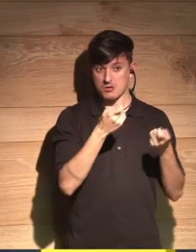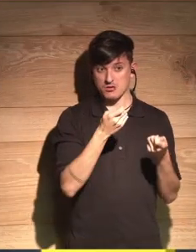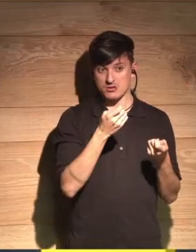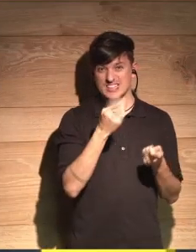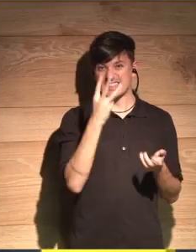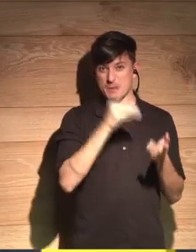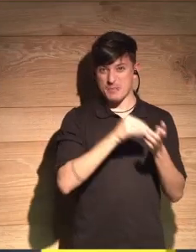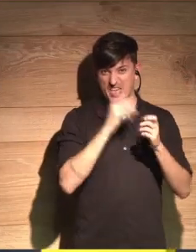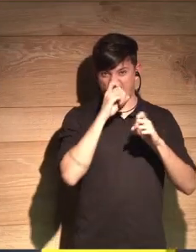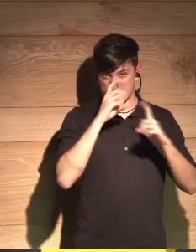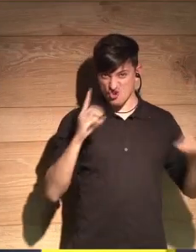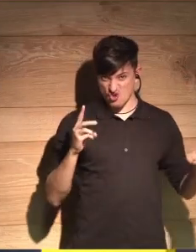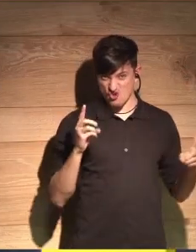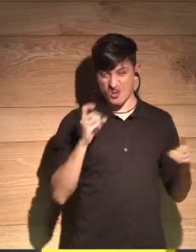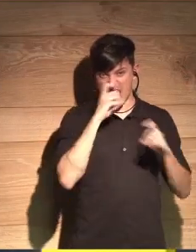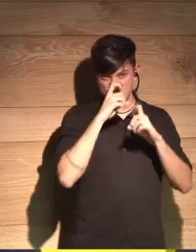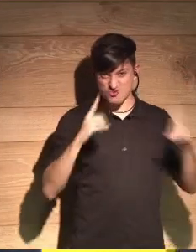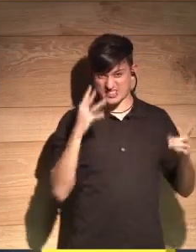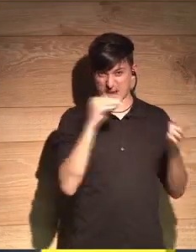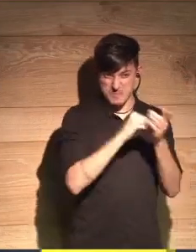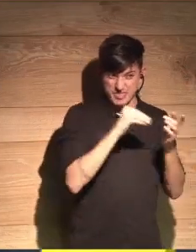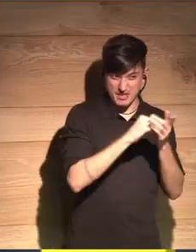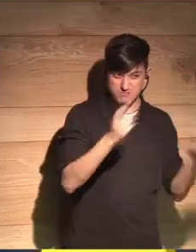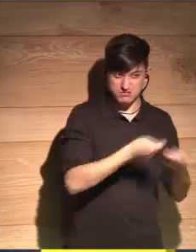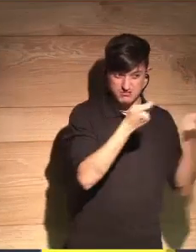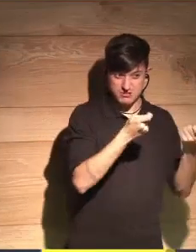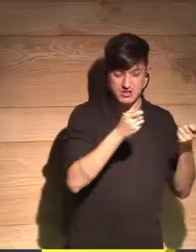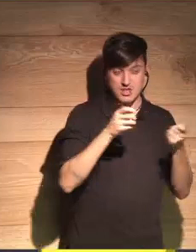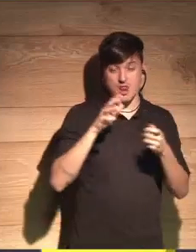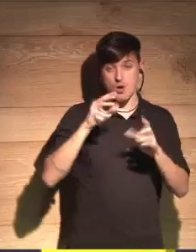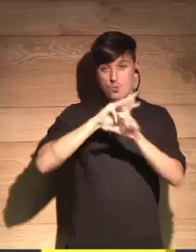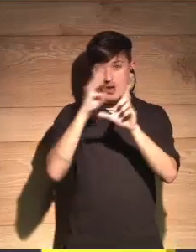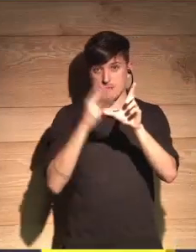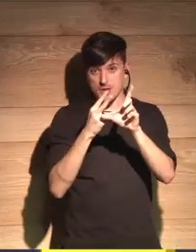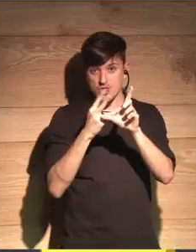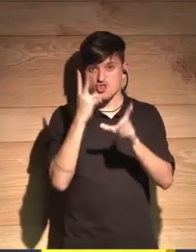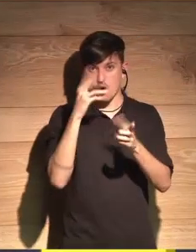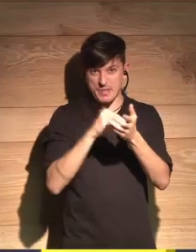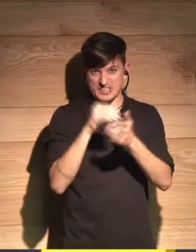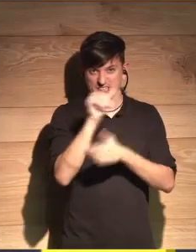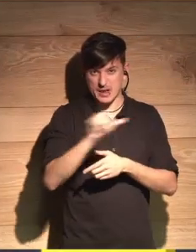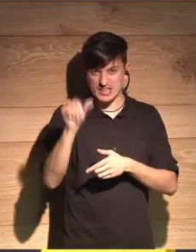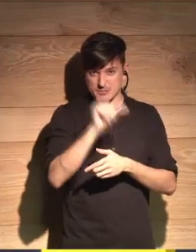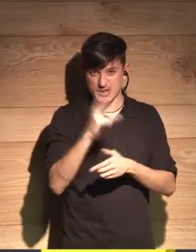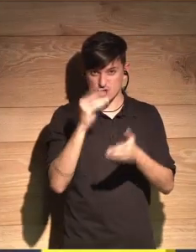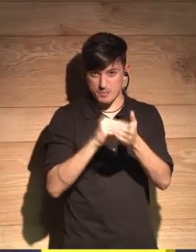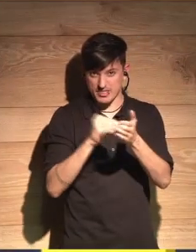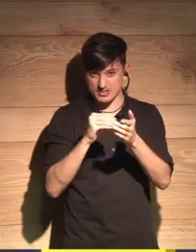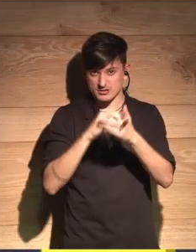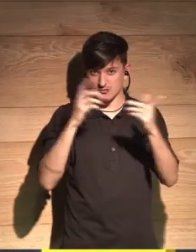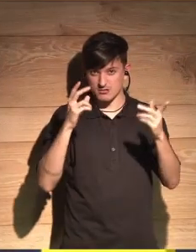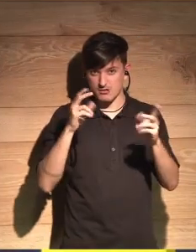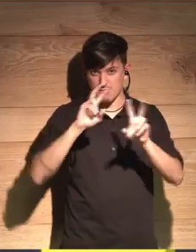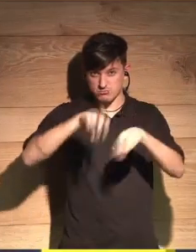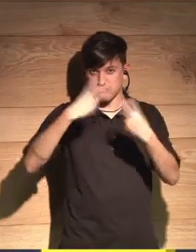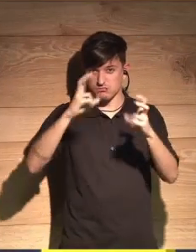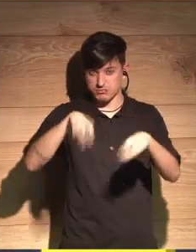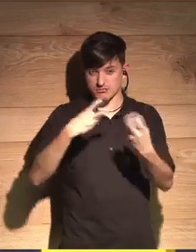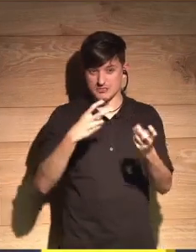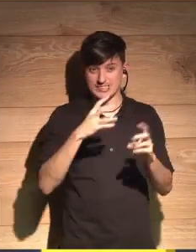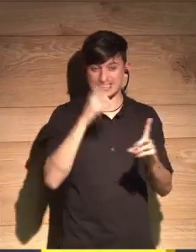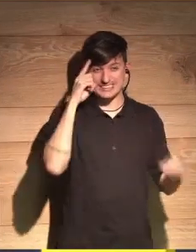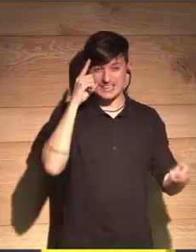paper format. We publish on paper 3 times a year, but we do it online 2 times a week. And Telos aims